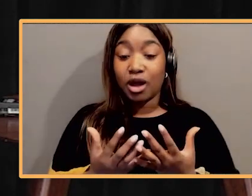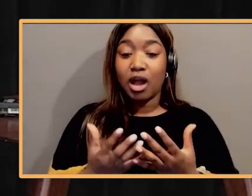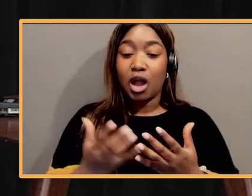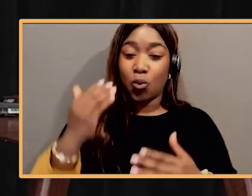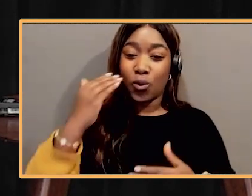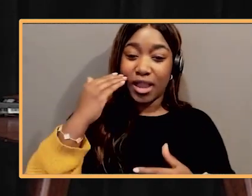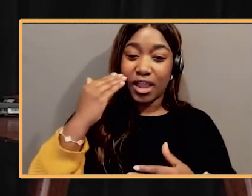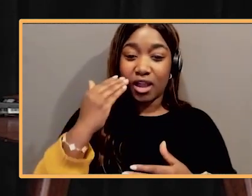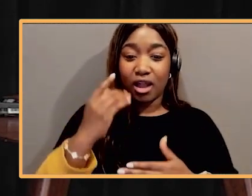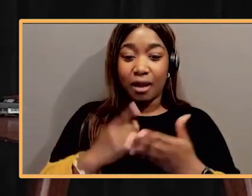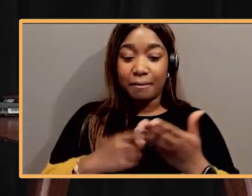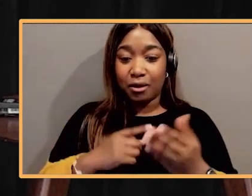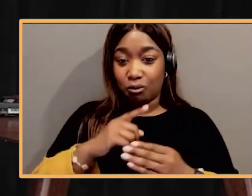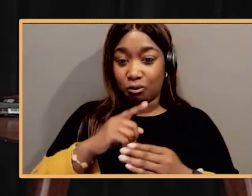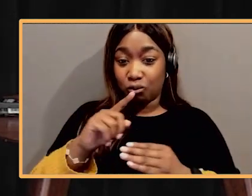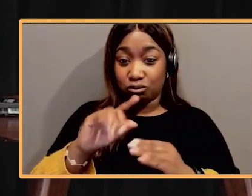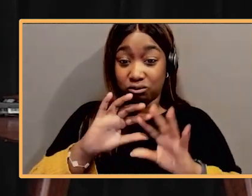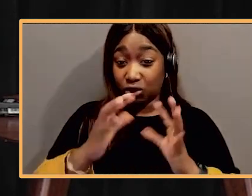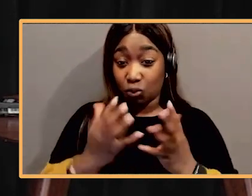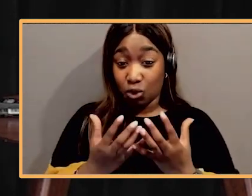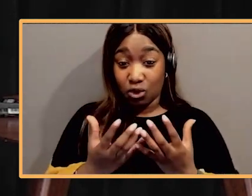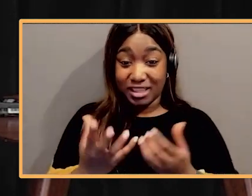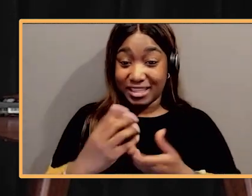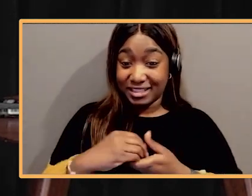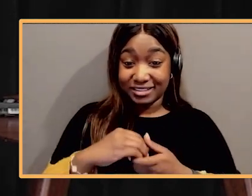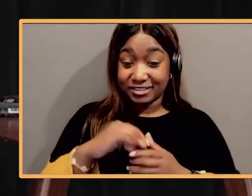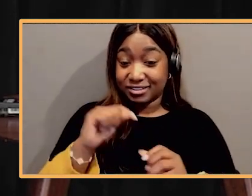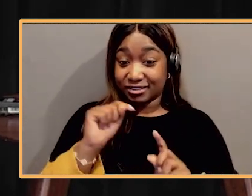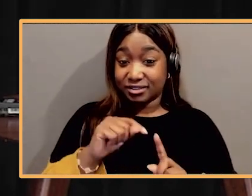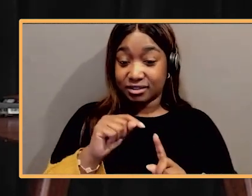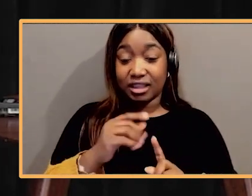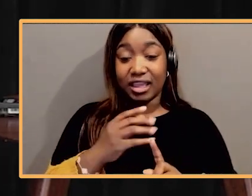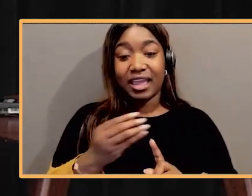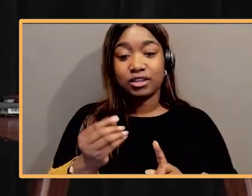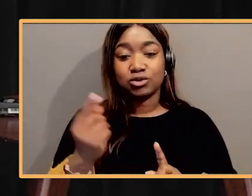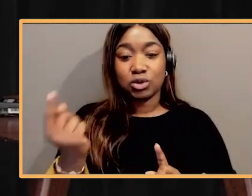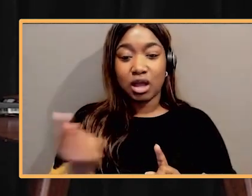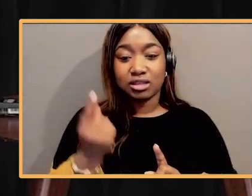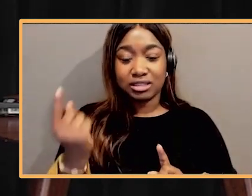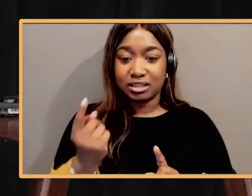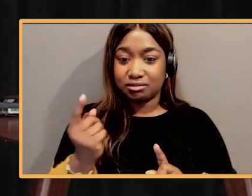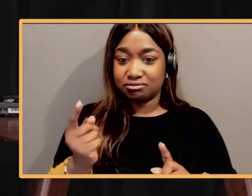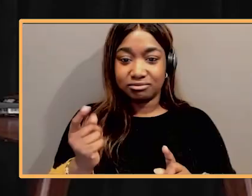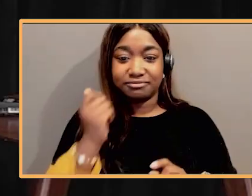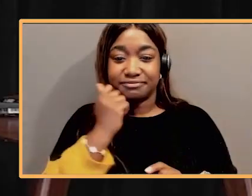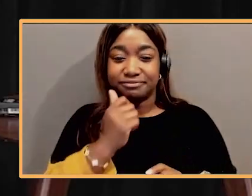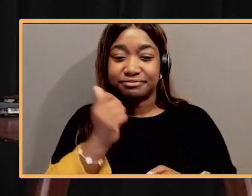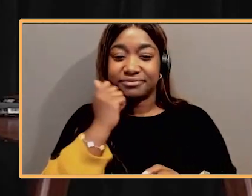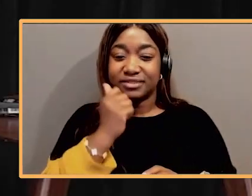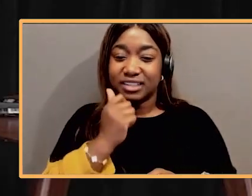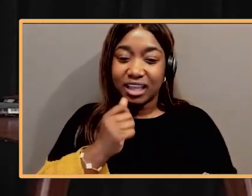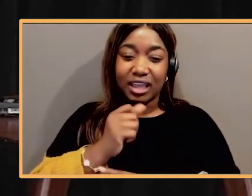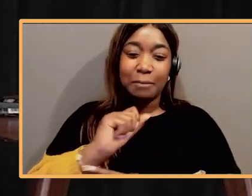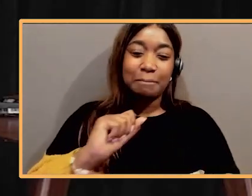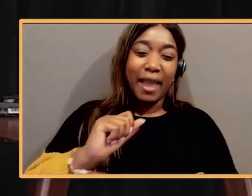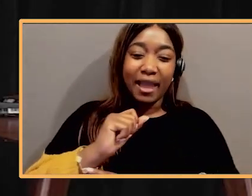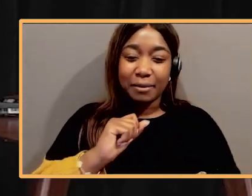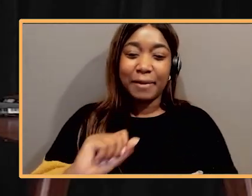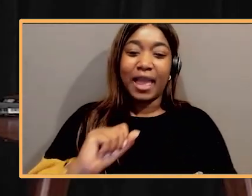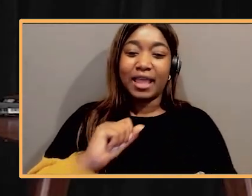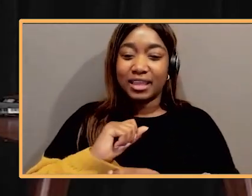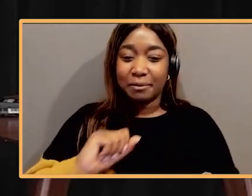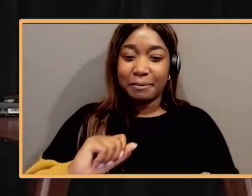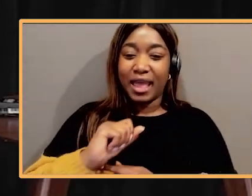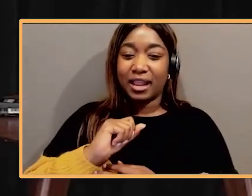this world is, and to constantly spend your days combating it, I